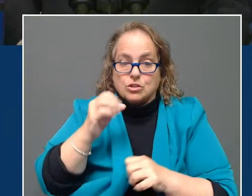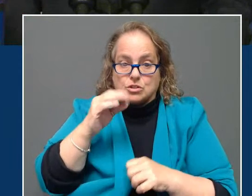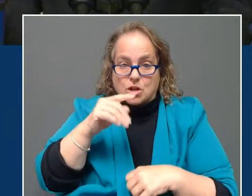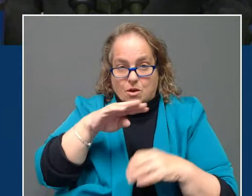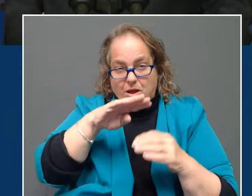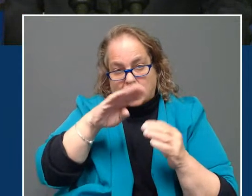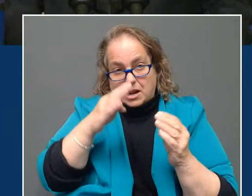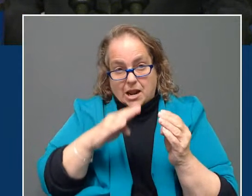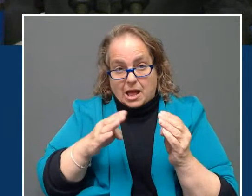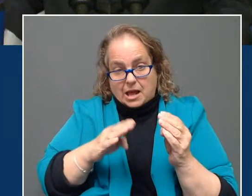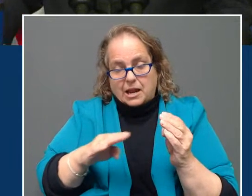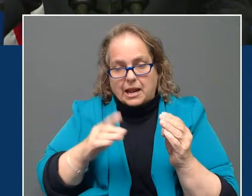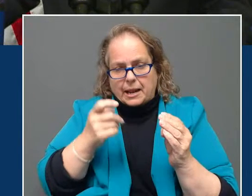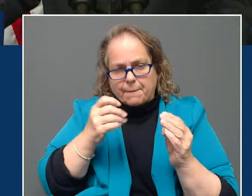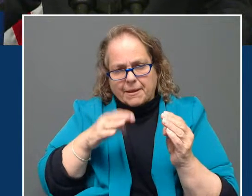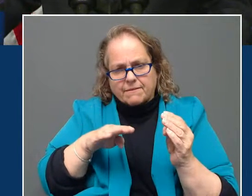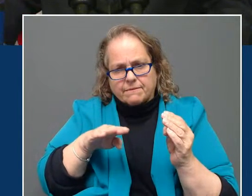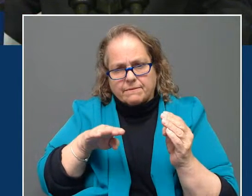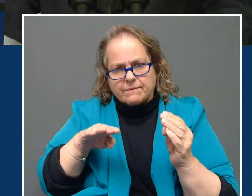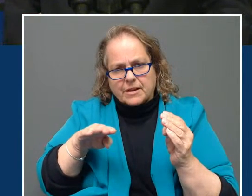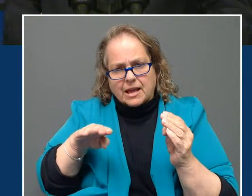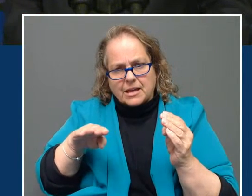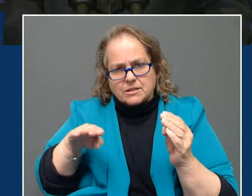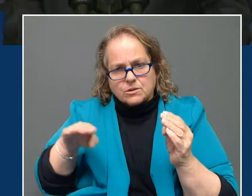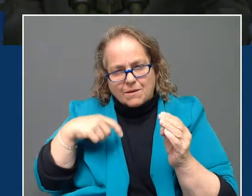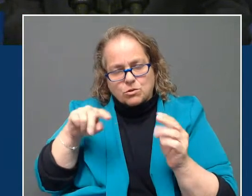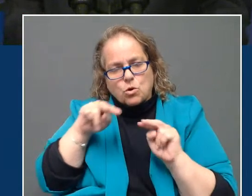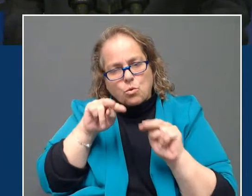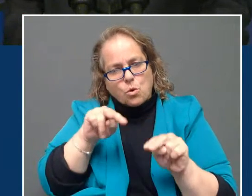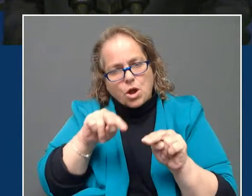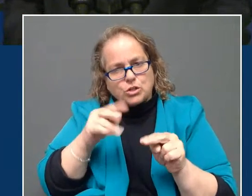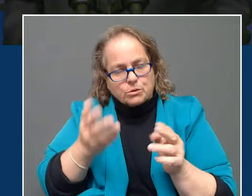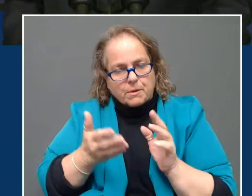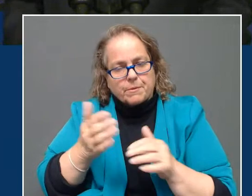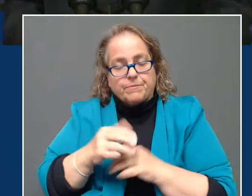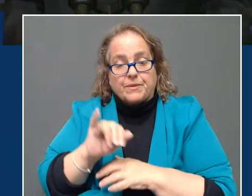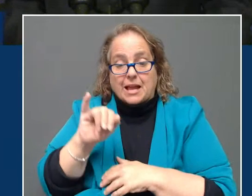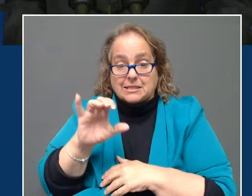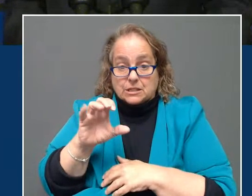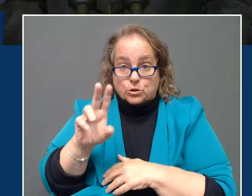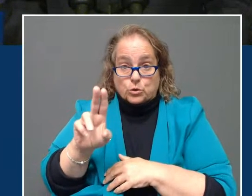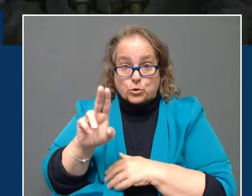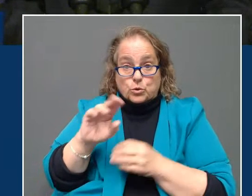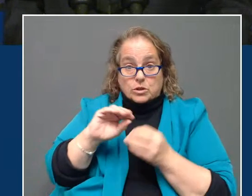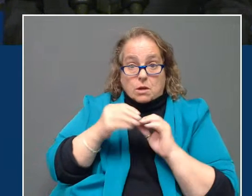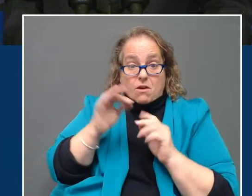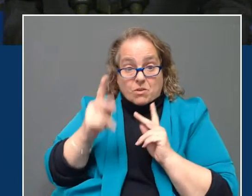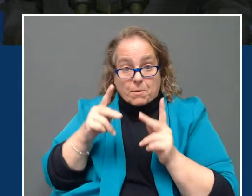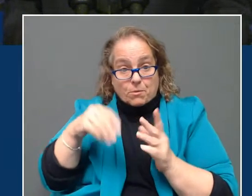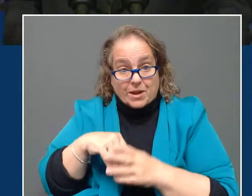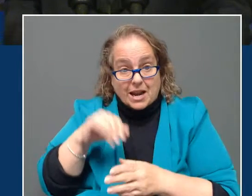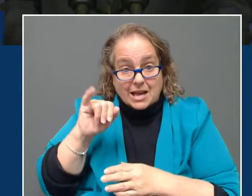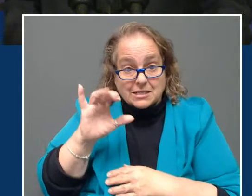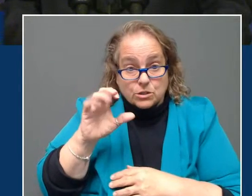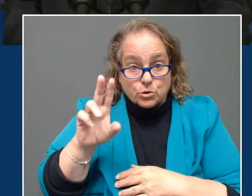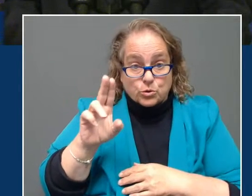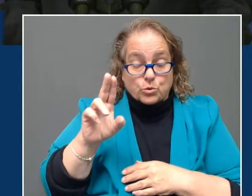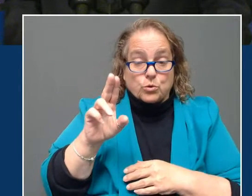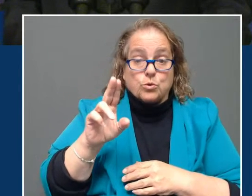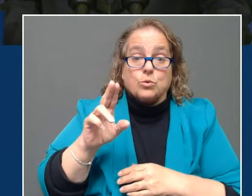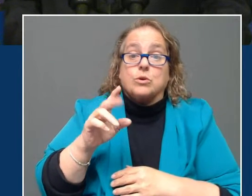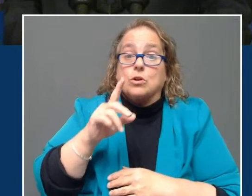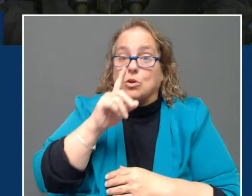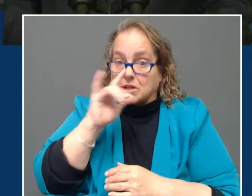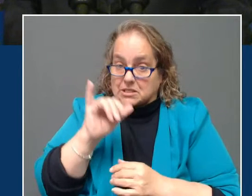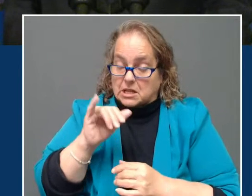be flattening a bit. We have to continue to watch this. The ICU census, number of people that are fighting for their lives, again, continues